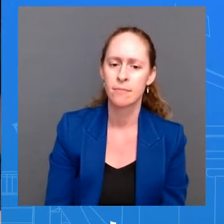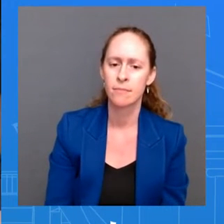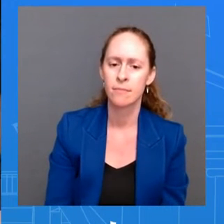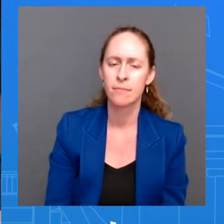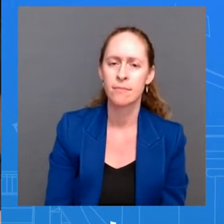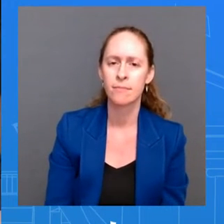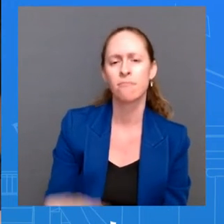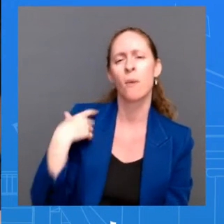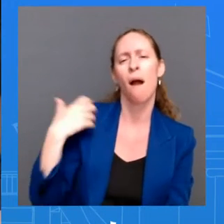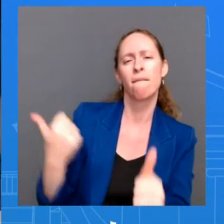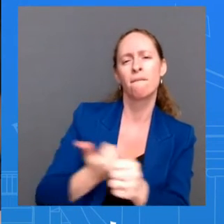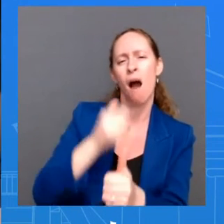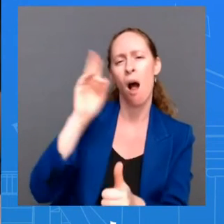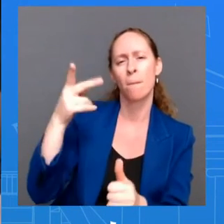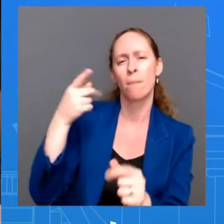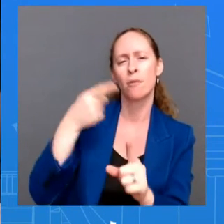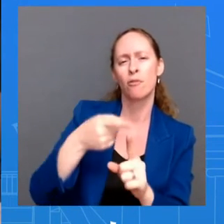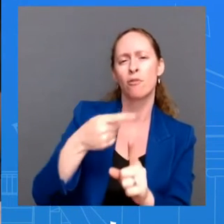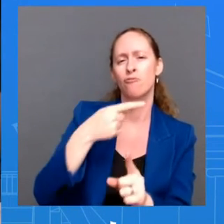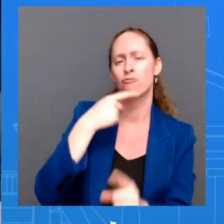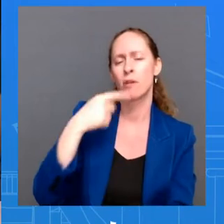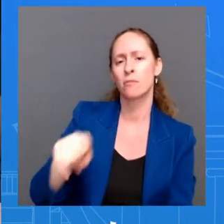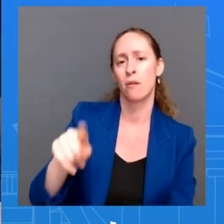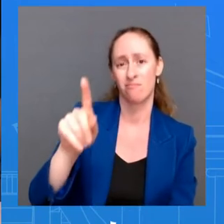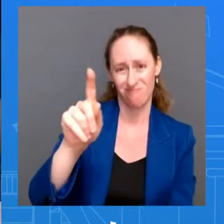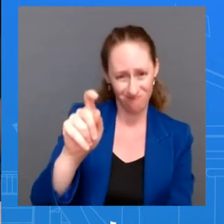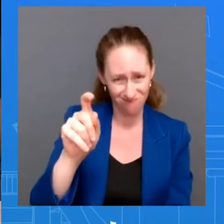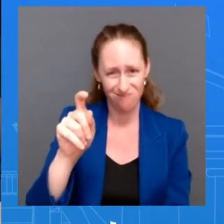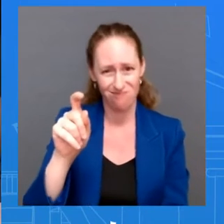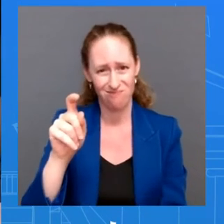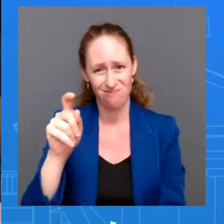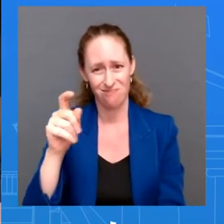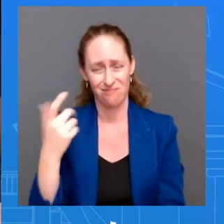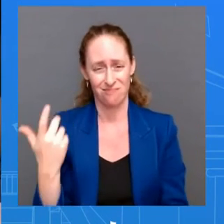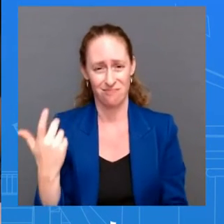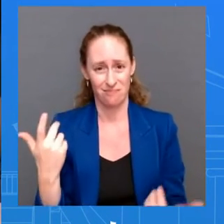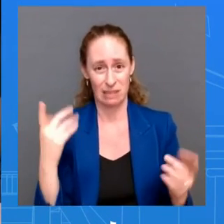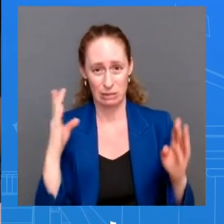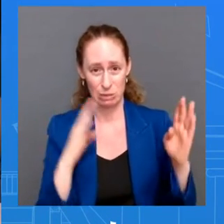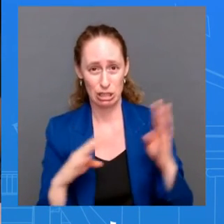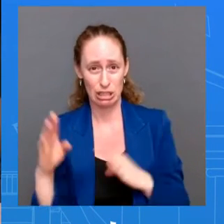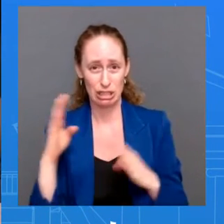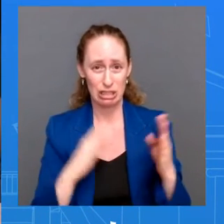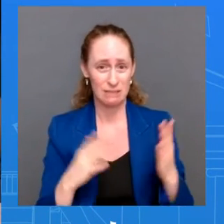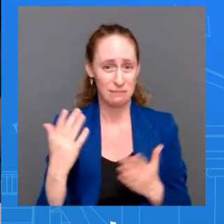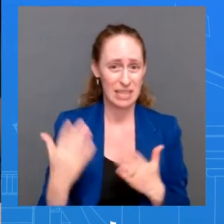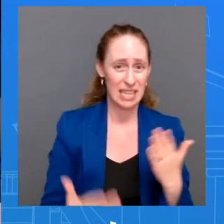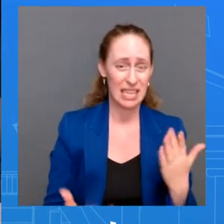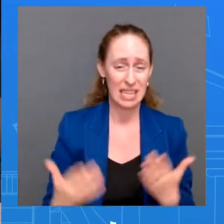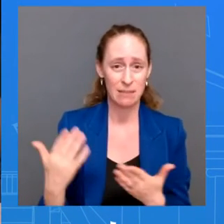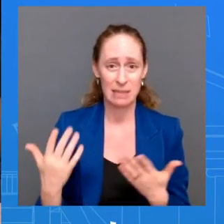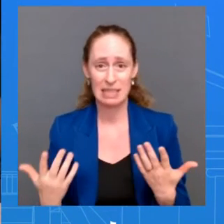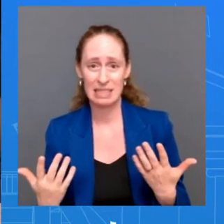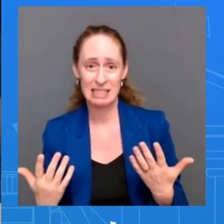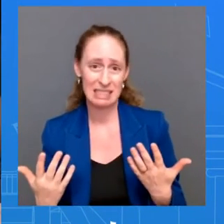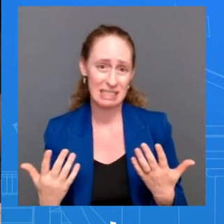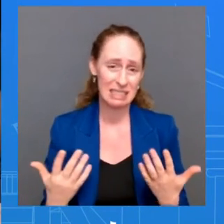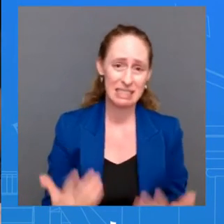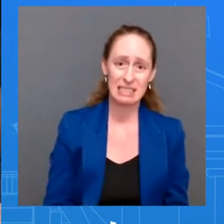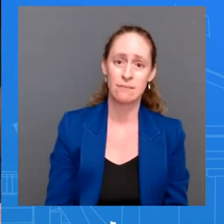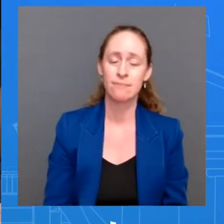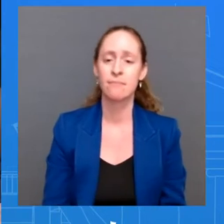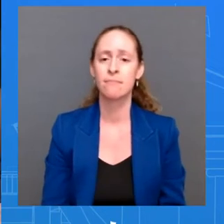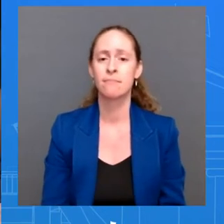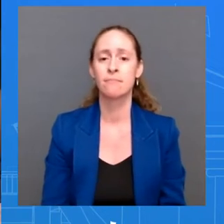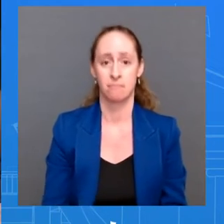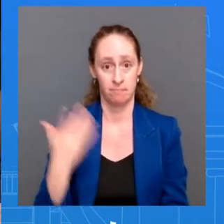are doing anything to kind of legitimize Russia in light of their aggression and war against Ukraine? That